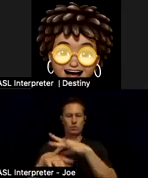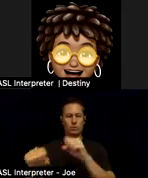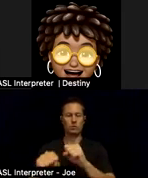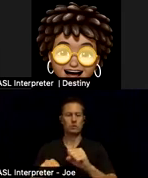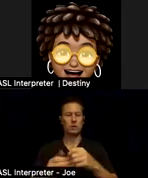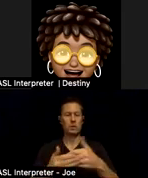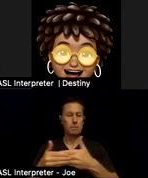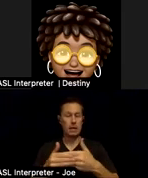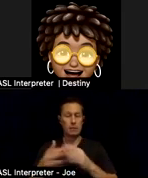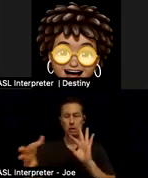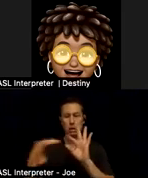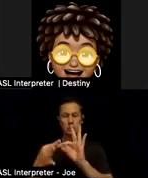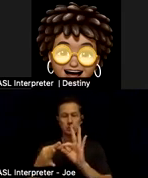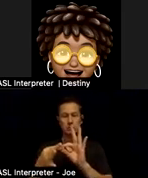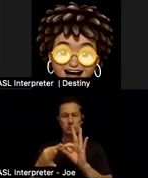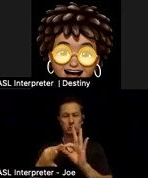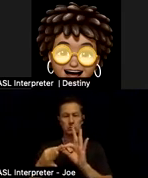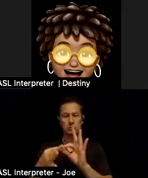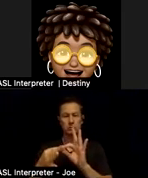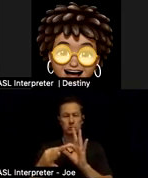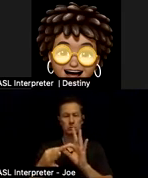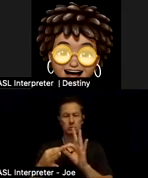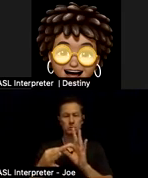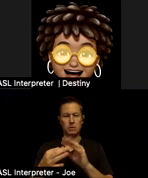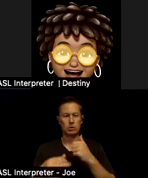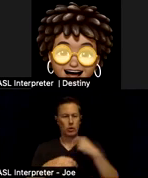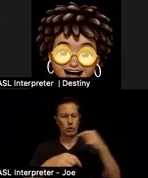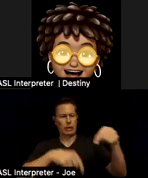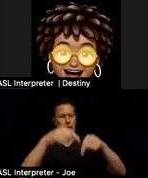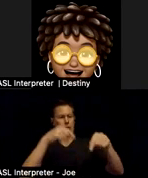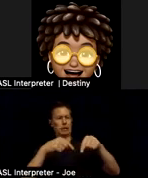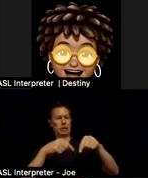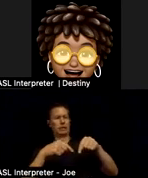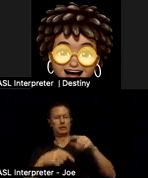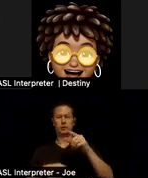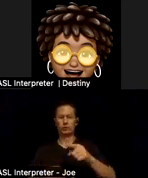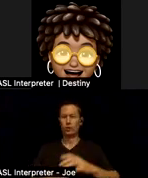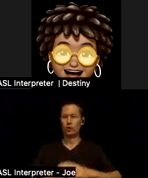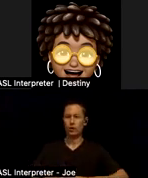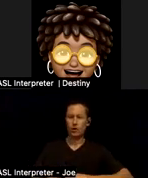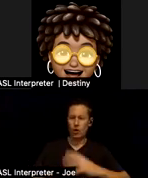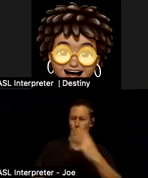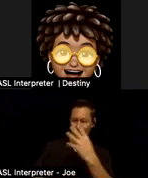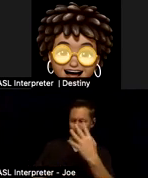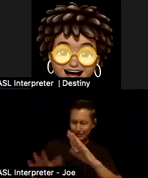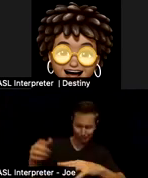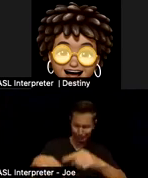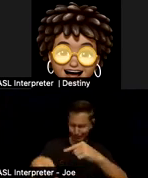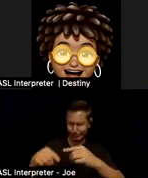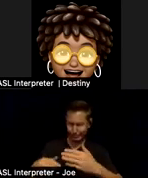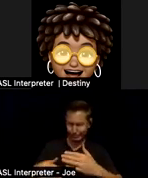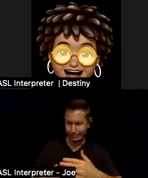trick. Whoa. It went far ahead here. Let me get back. You're out of control. Can you go back one, please?